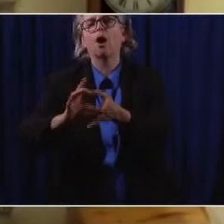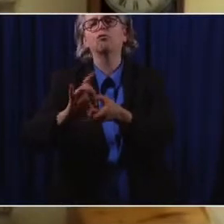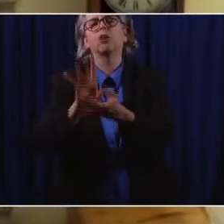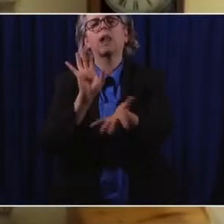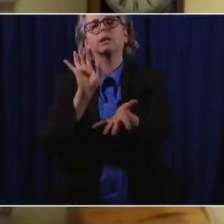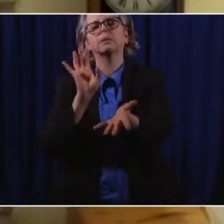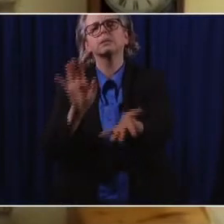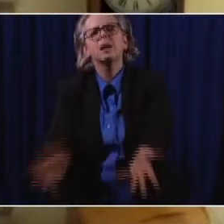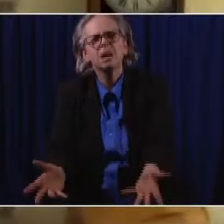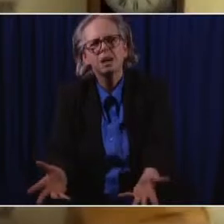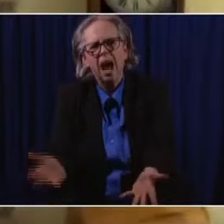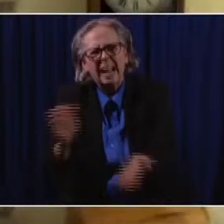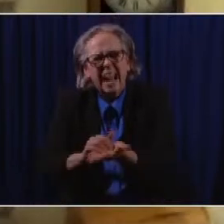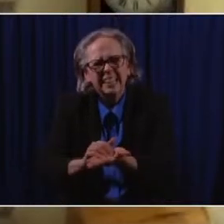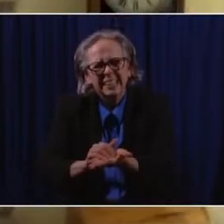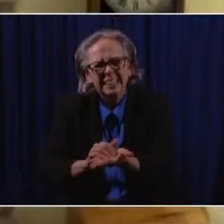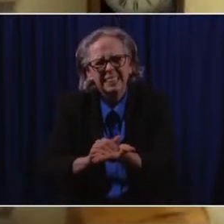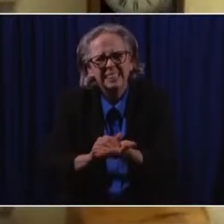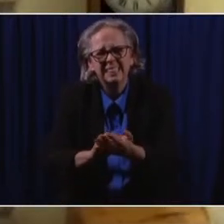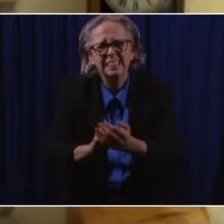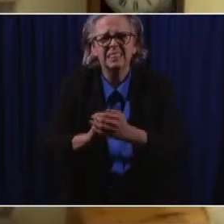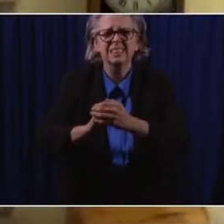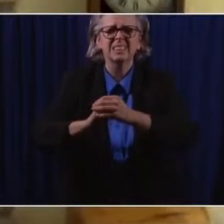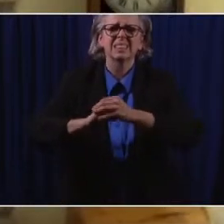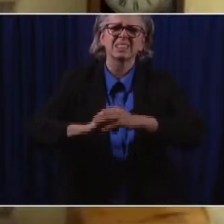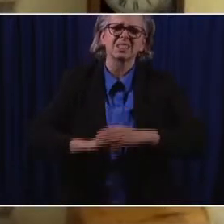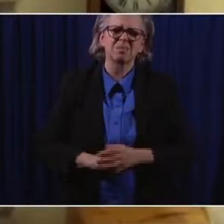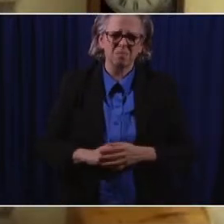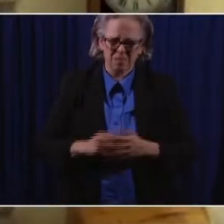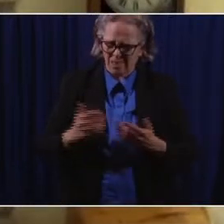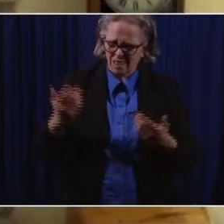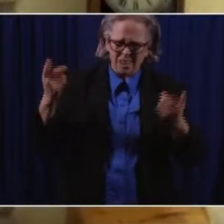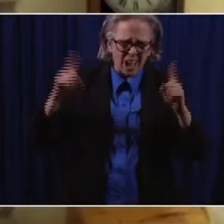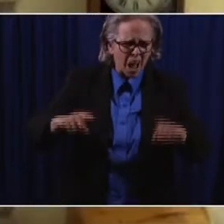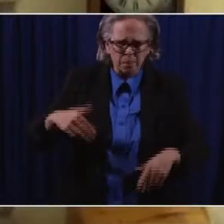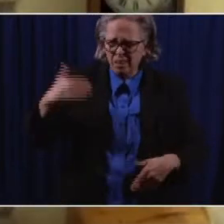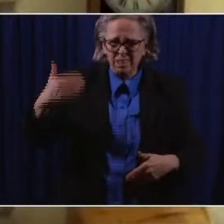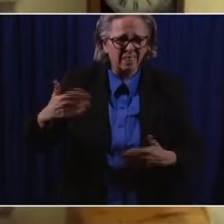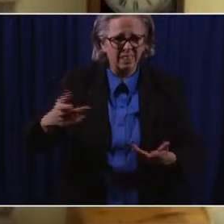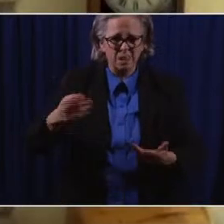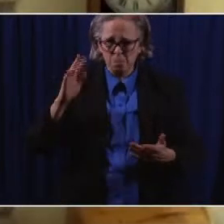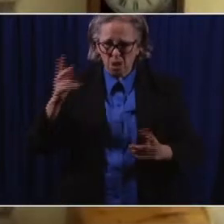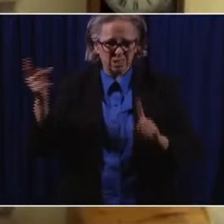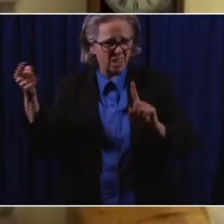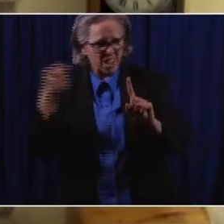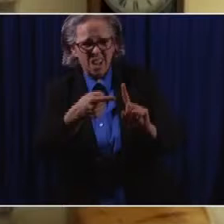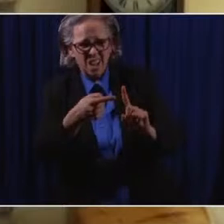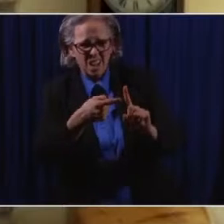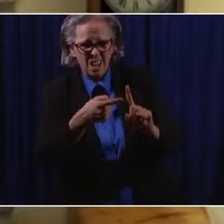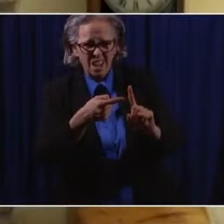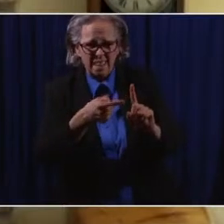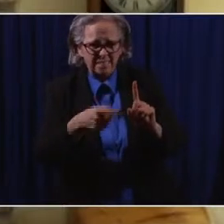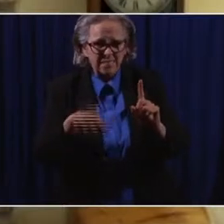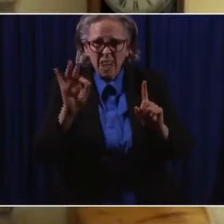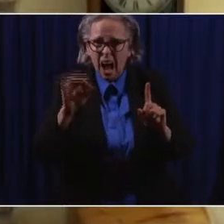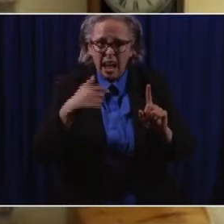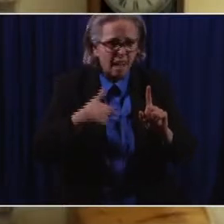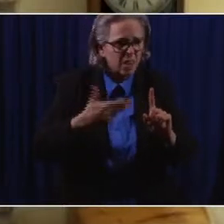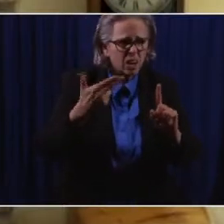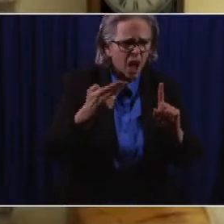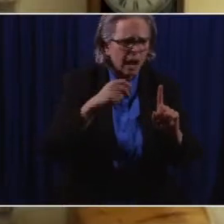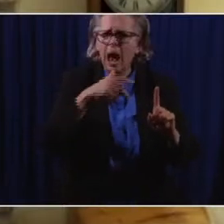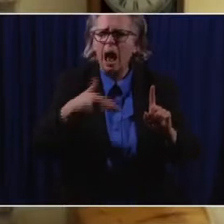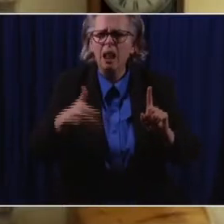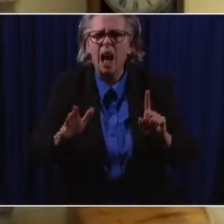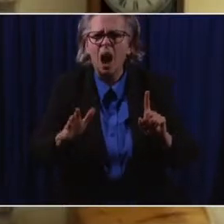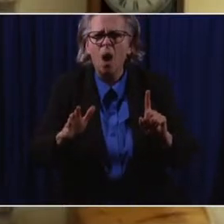caught illegally carrying guns don't go to jail or don't go to prison very long. We have to change that. We